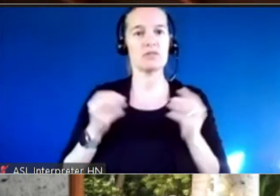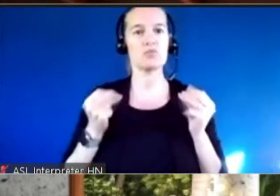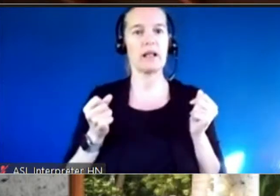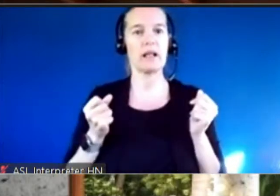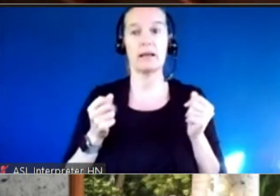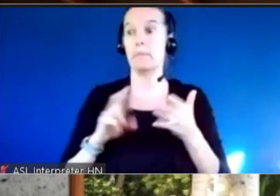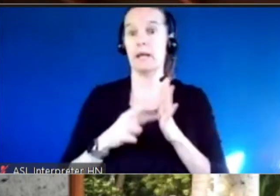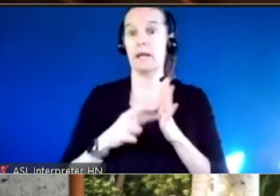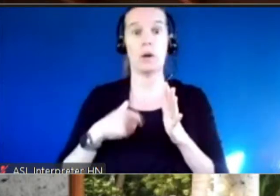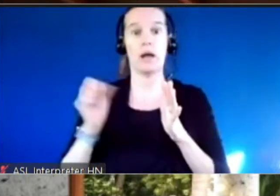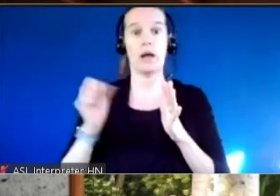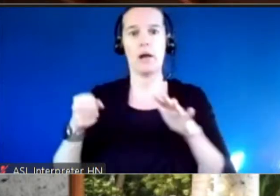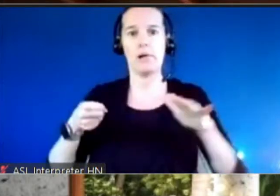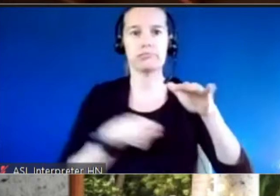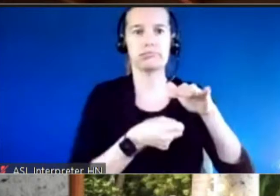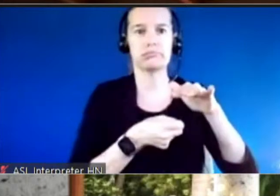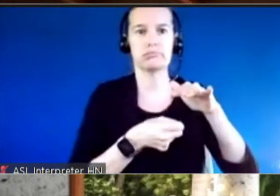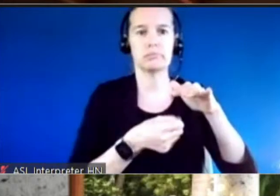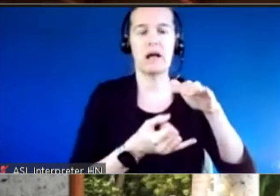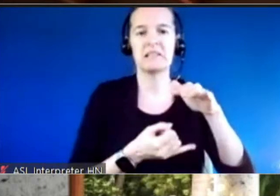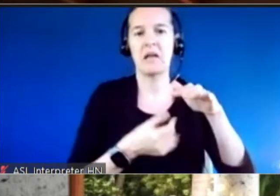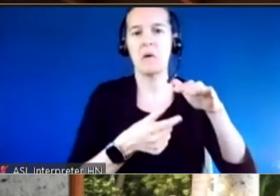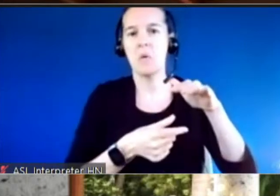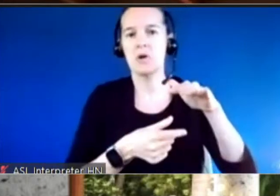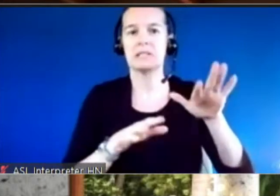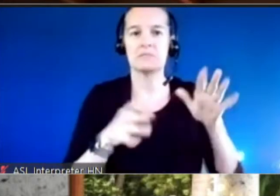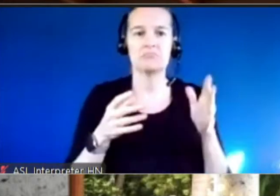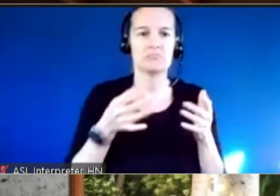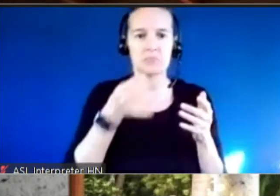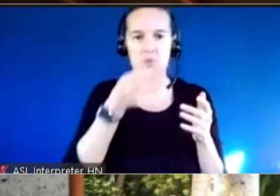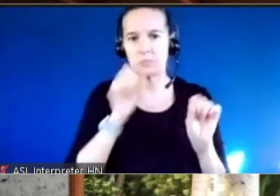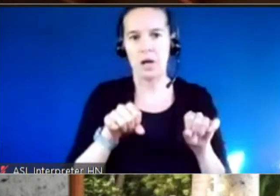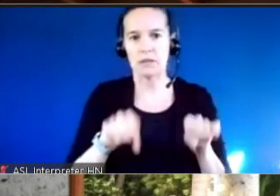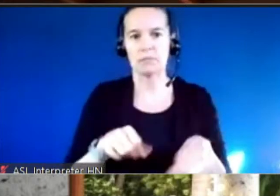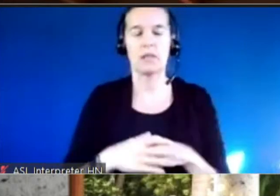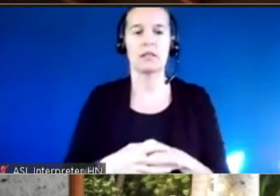isolation and quarantine as needed. And so that's